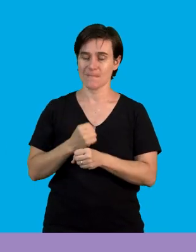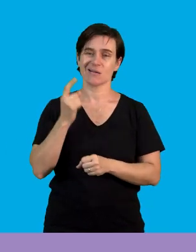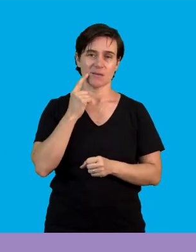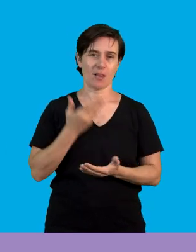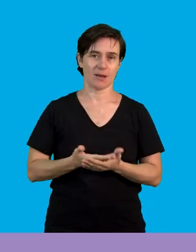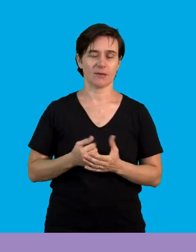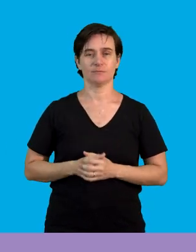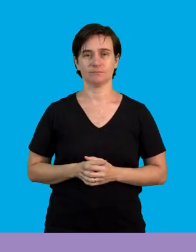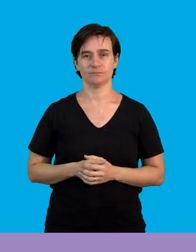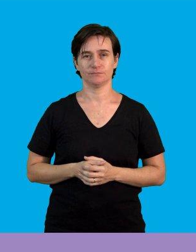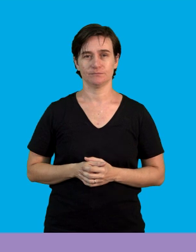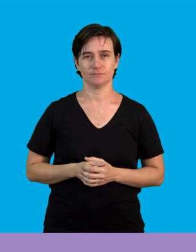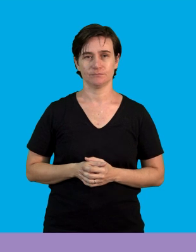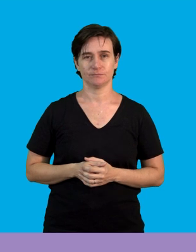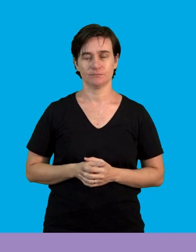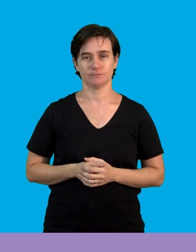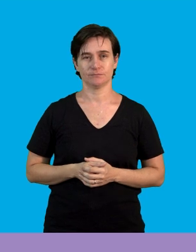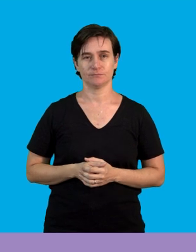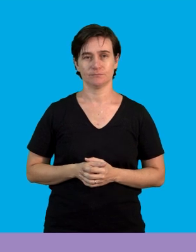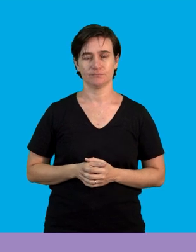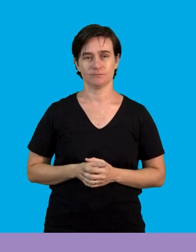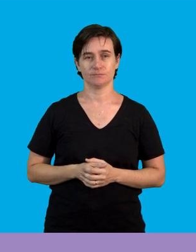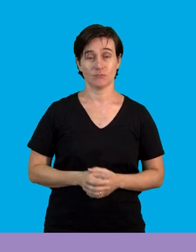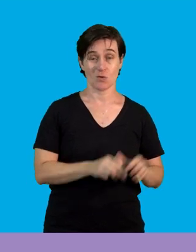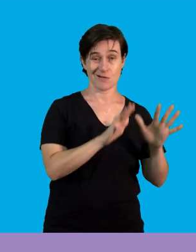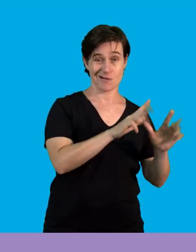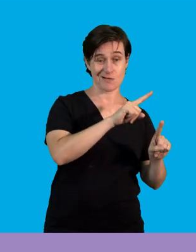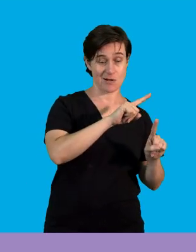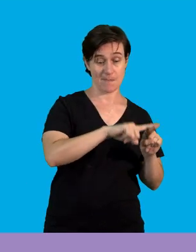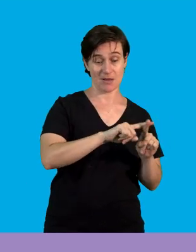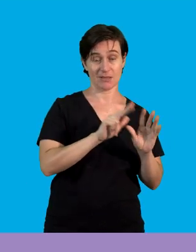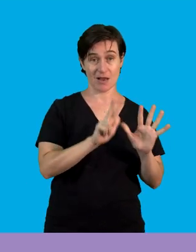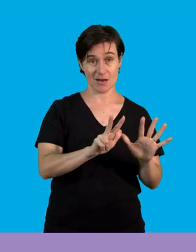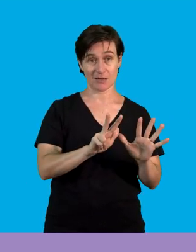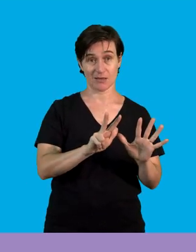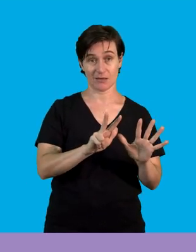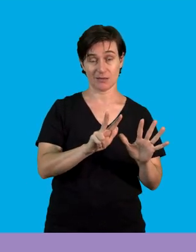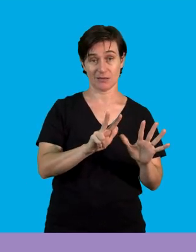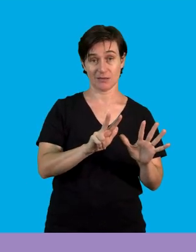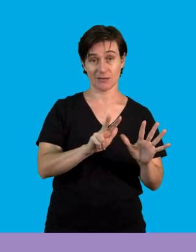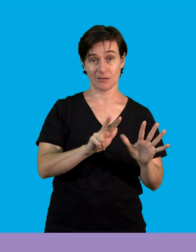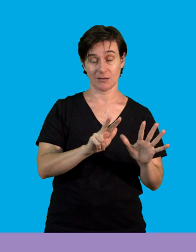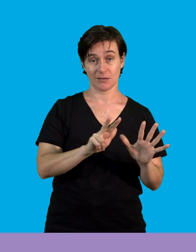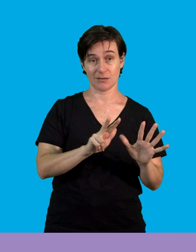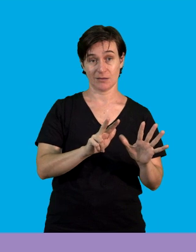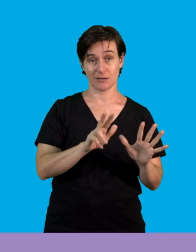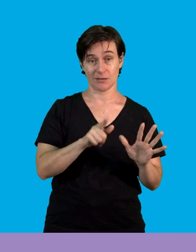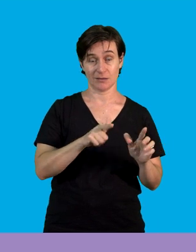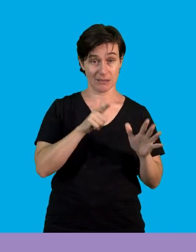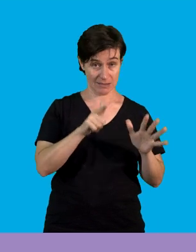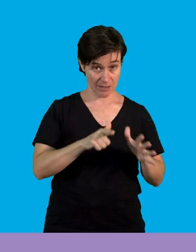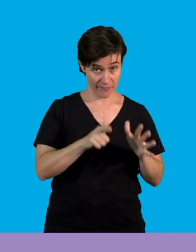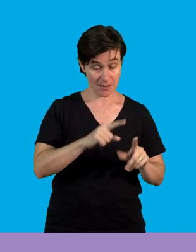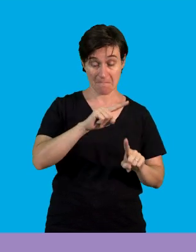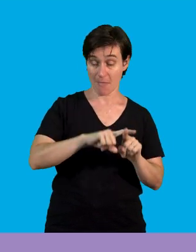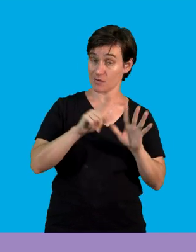simplify. And in our simplification, we then say 9 plus 8, which is